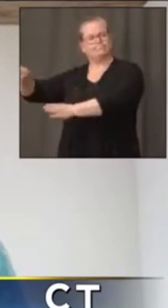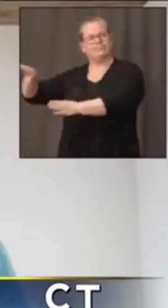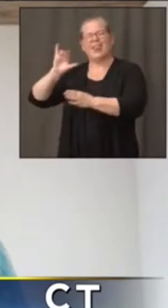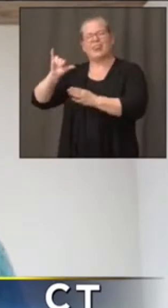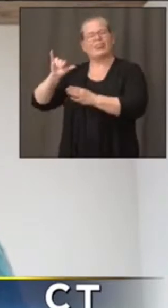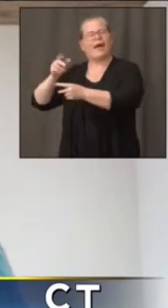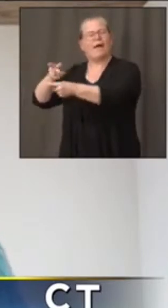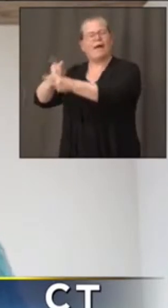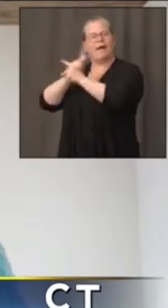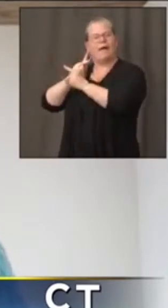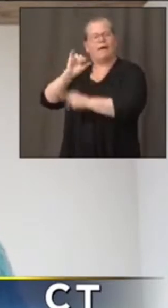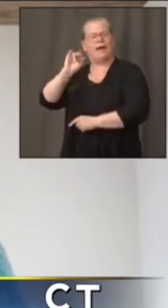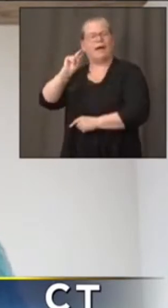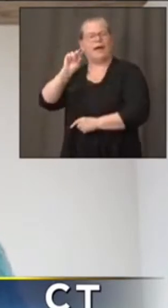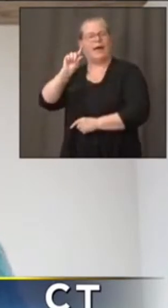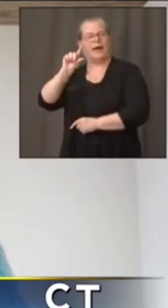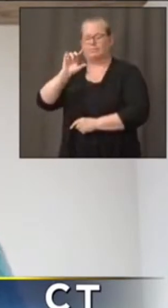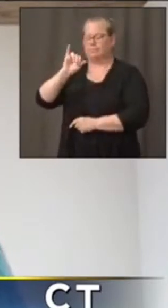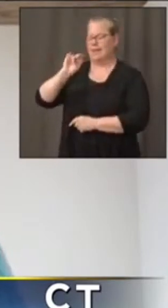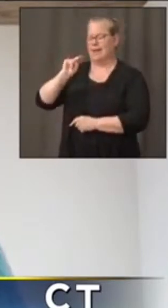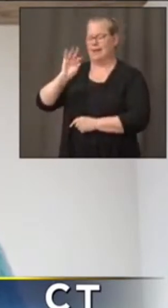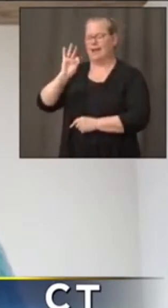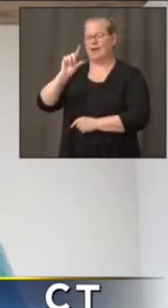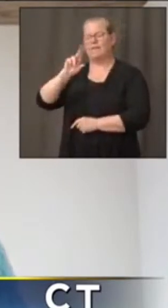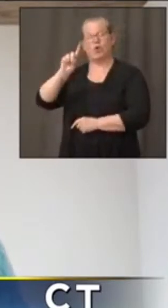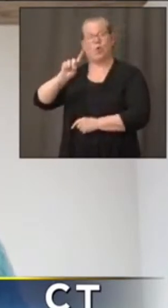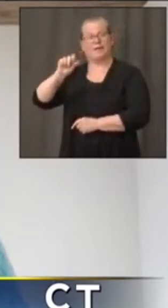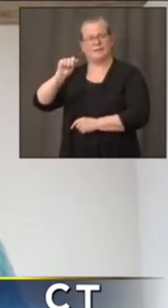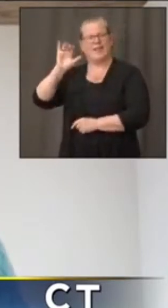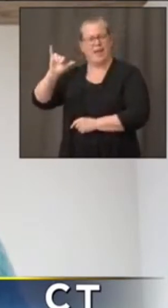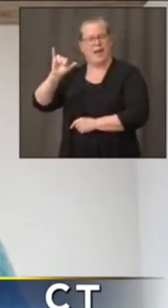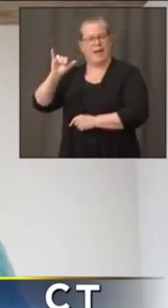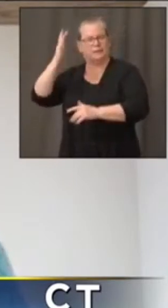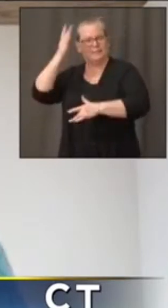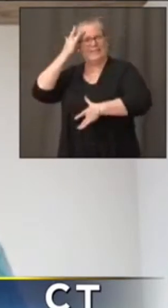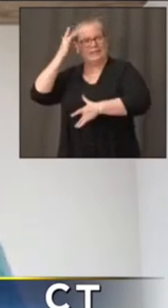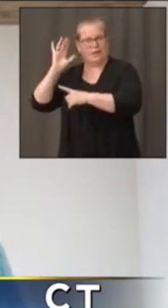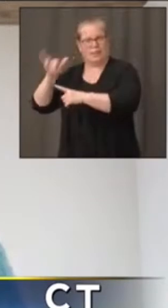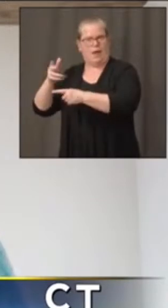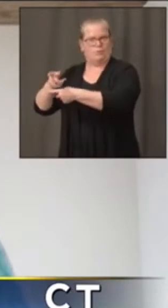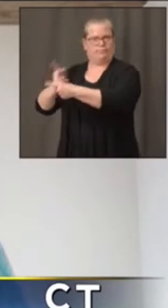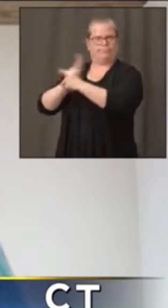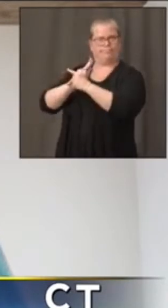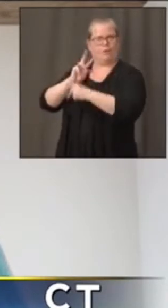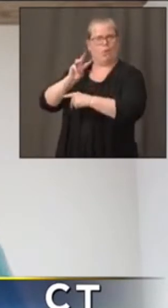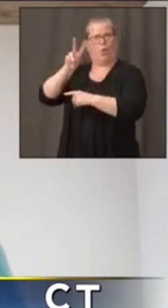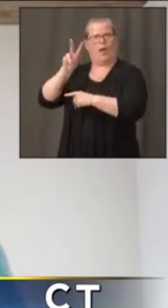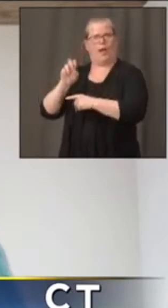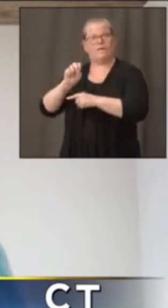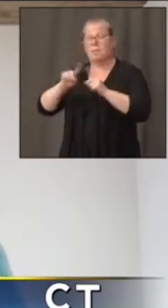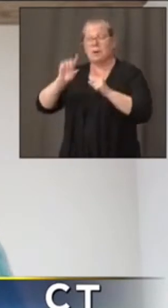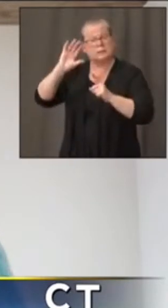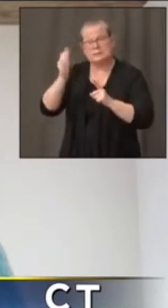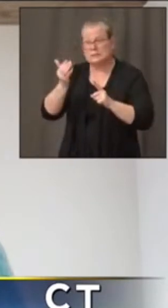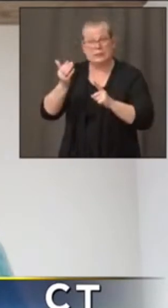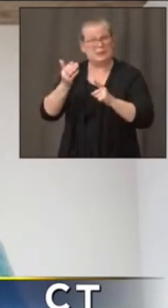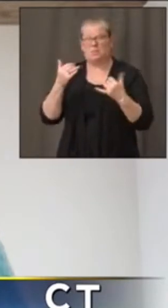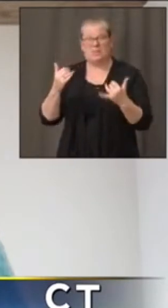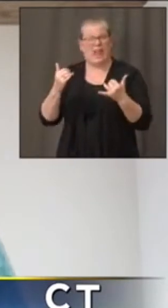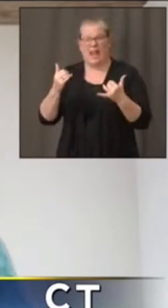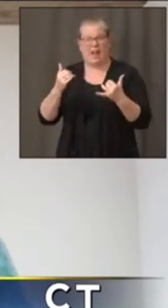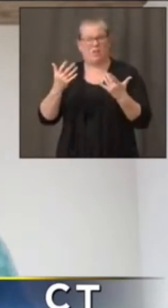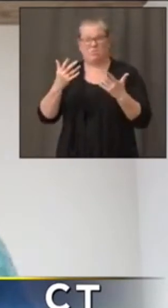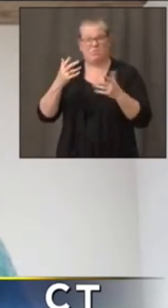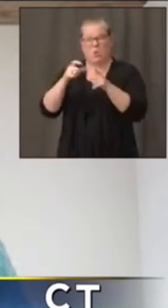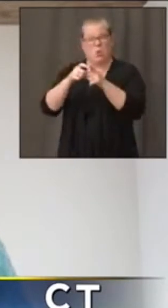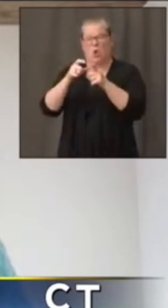lower like it is in Connecticut right now and other other parts of Connecticut the country a baby surging